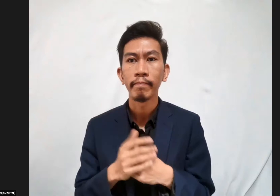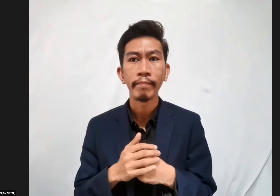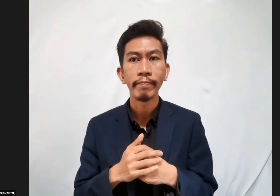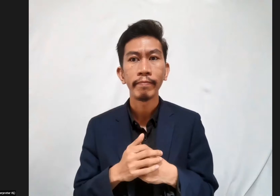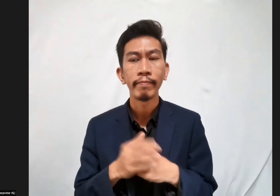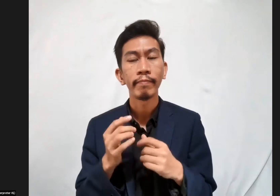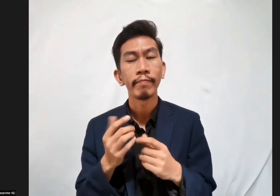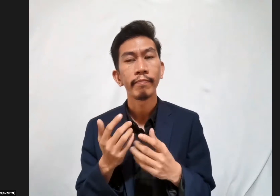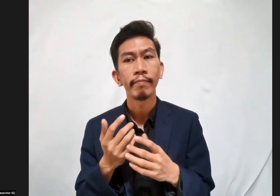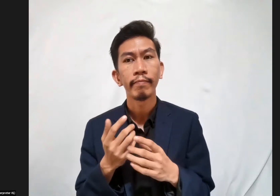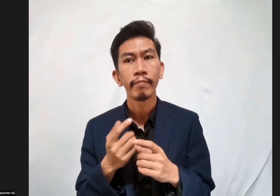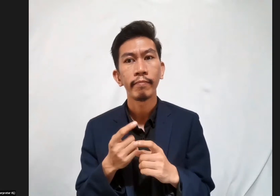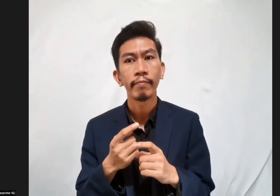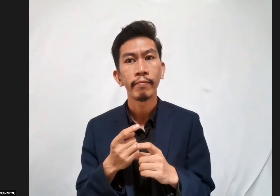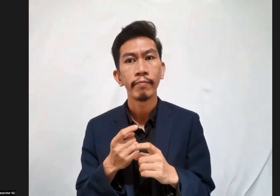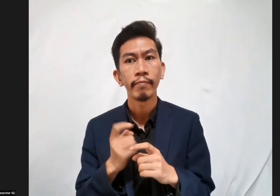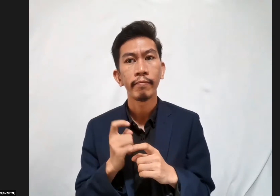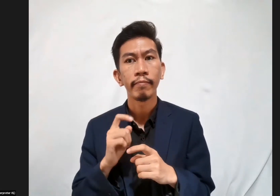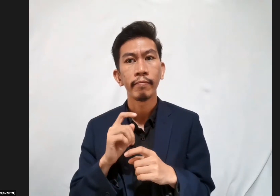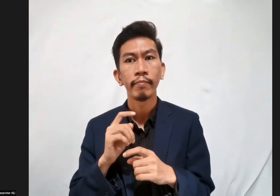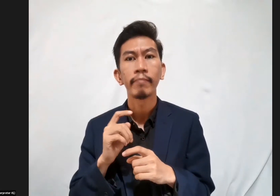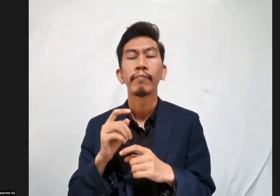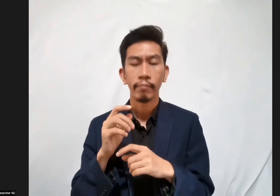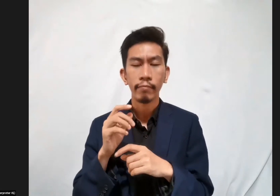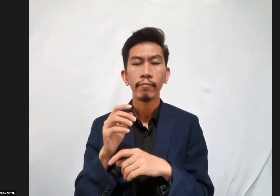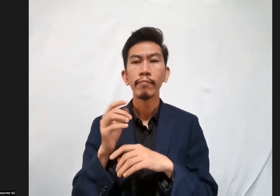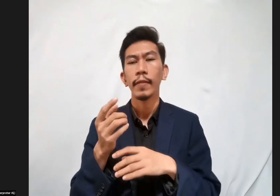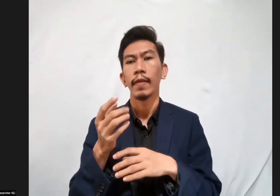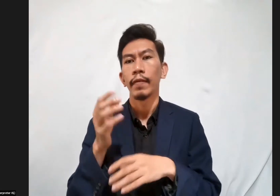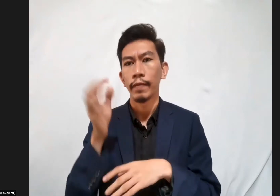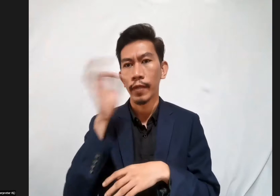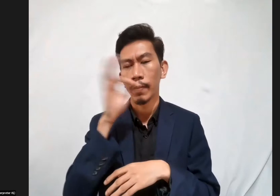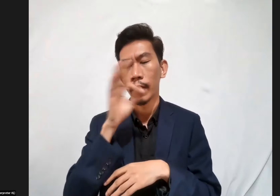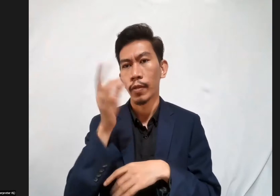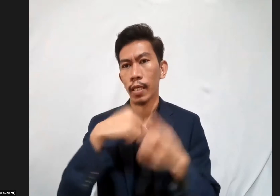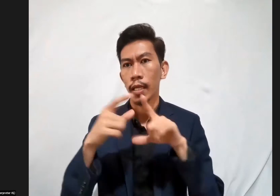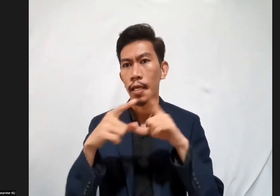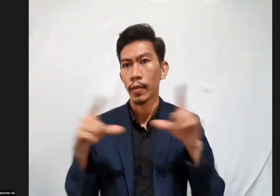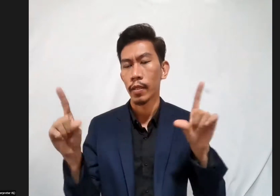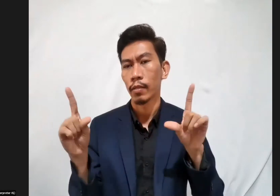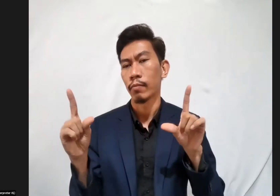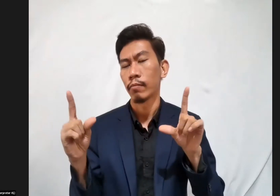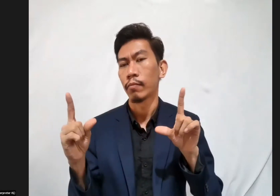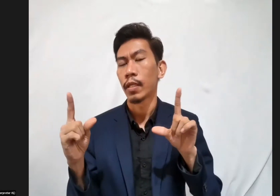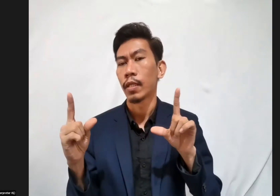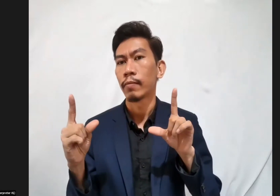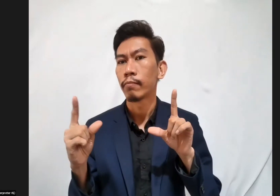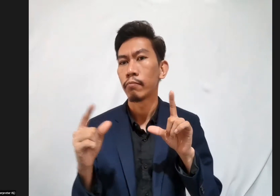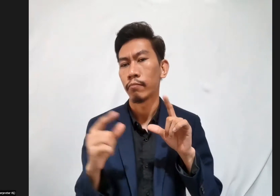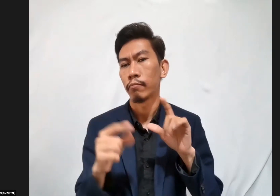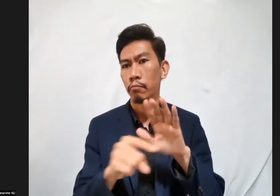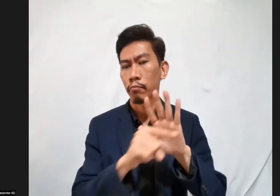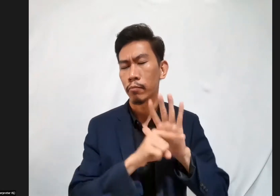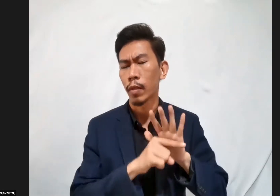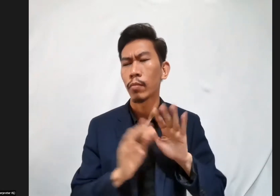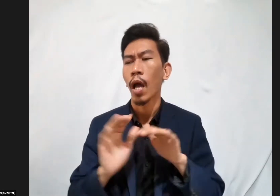from the Filipino Sign Language Advocacy Cooperative. How would they provide the